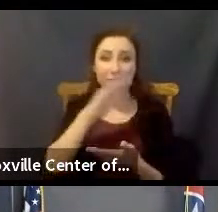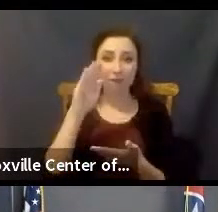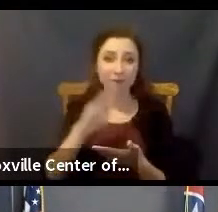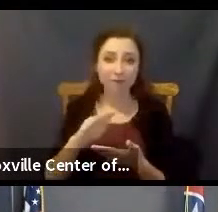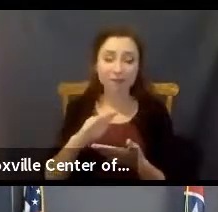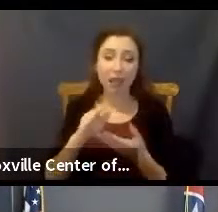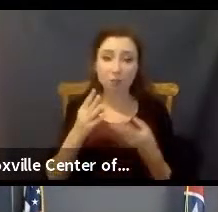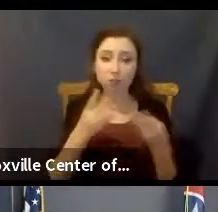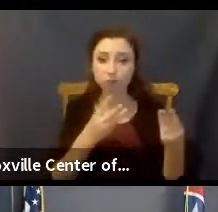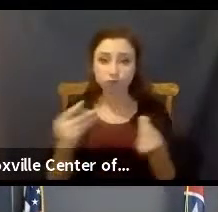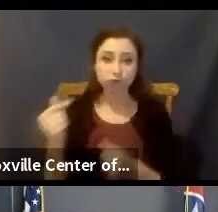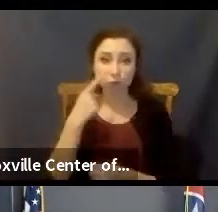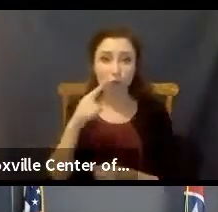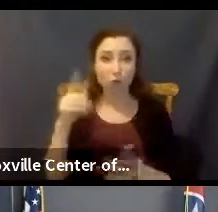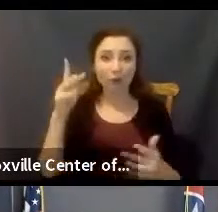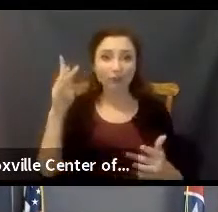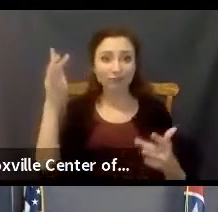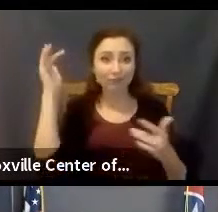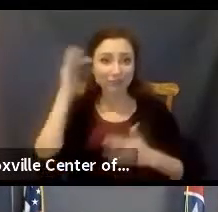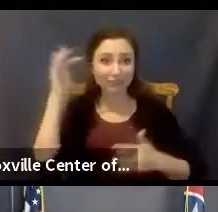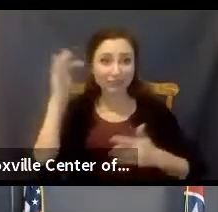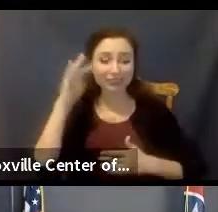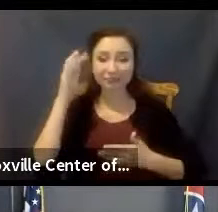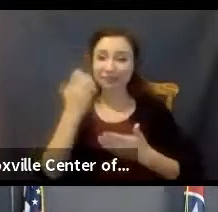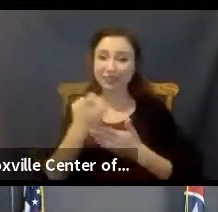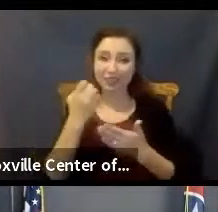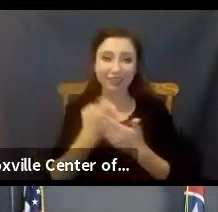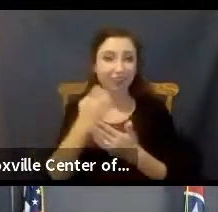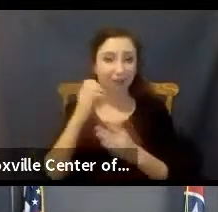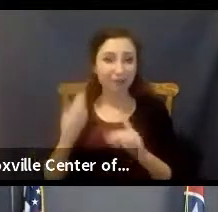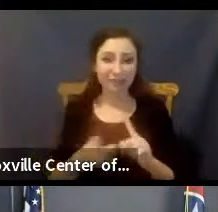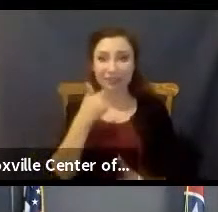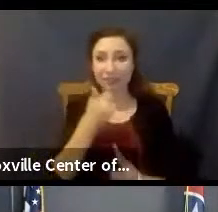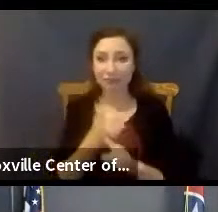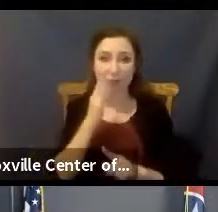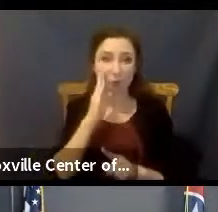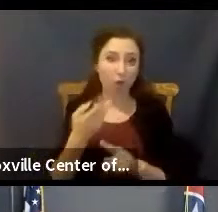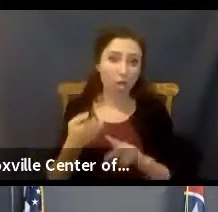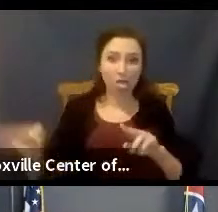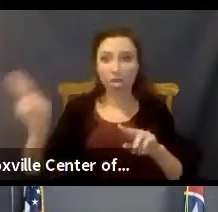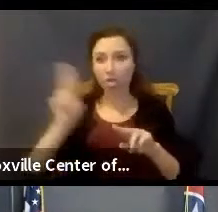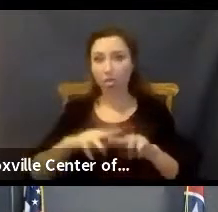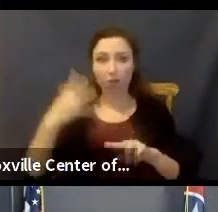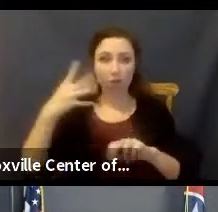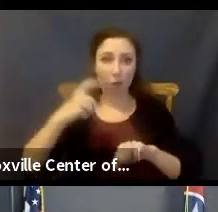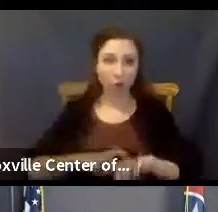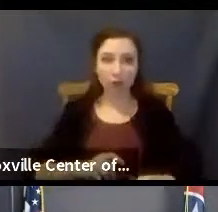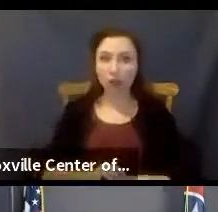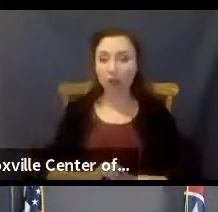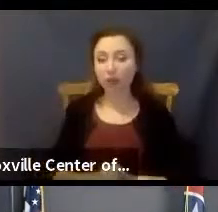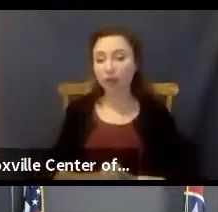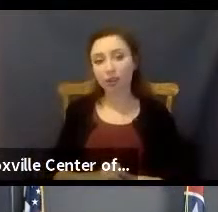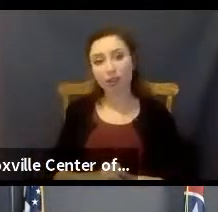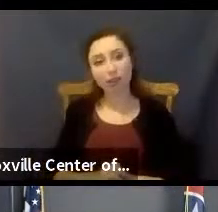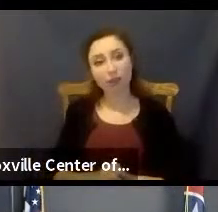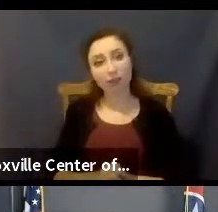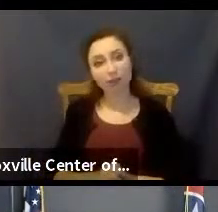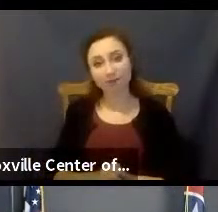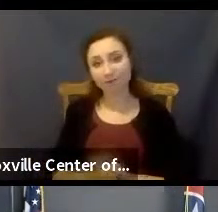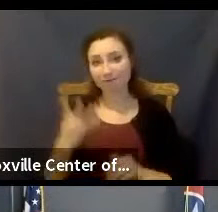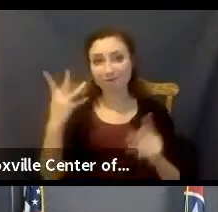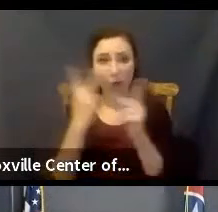transmission of disease, but the economic impact would more than quadruple, I would imagine. I mean, I think you could put a finger